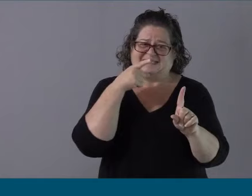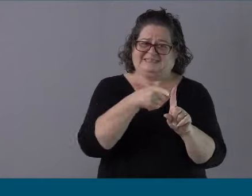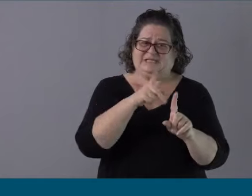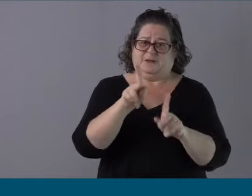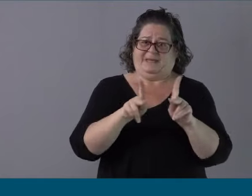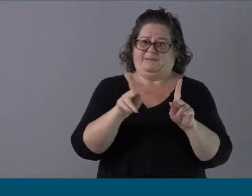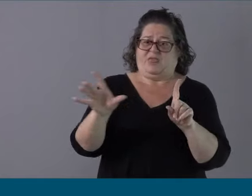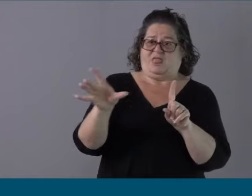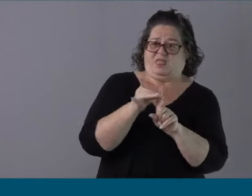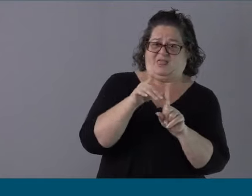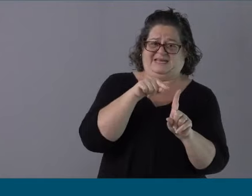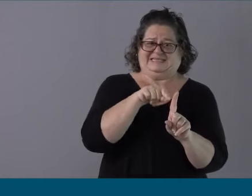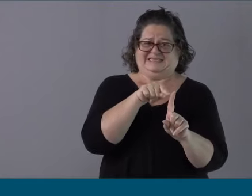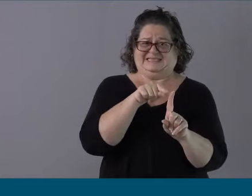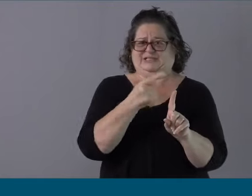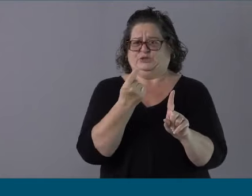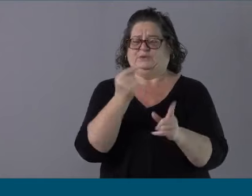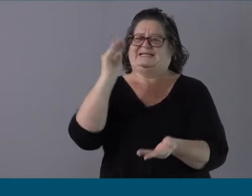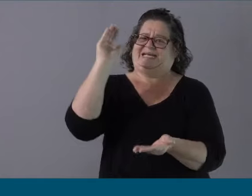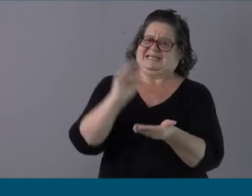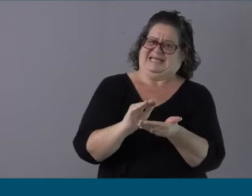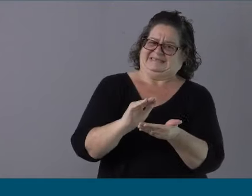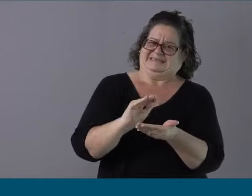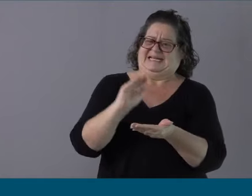sickness, and any death.